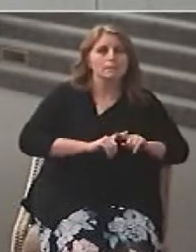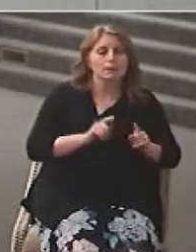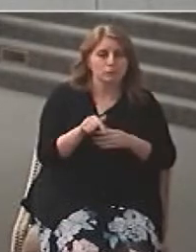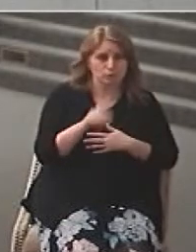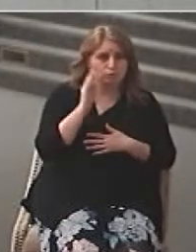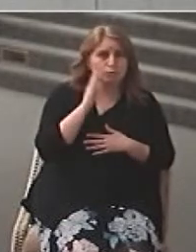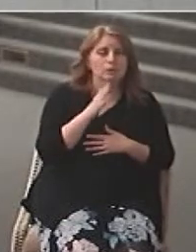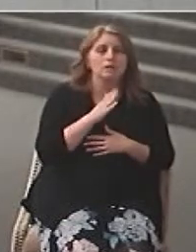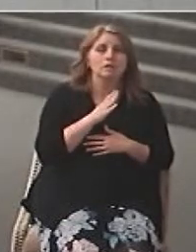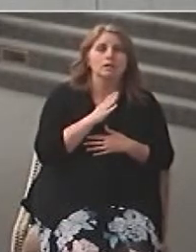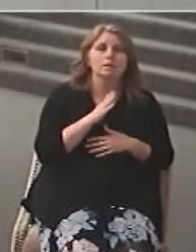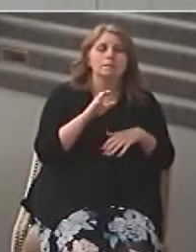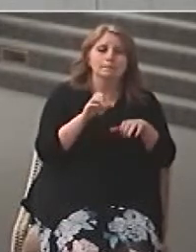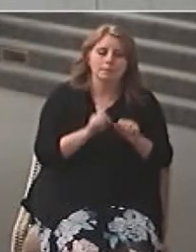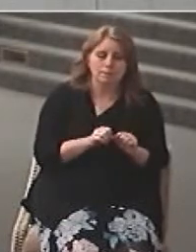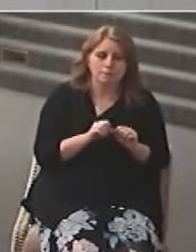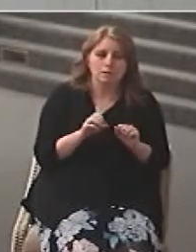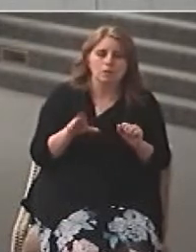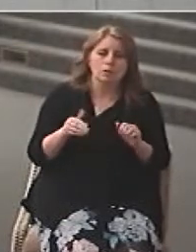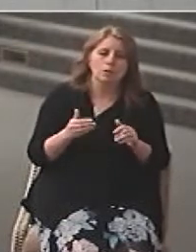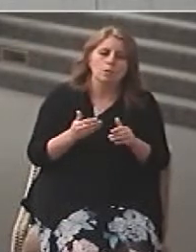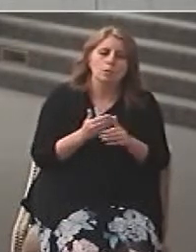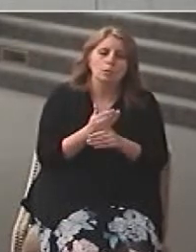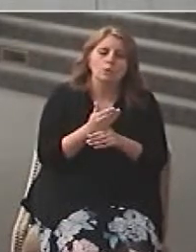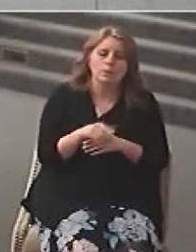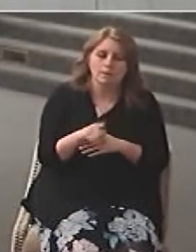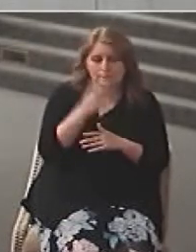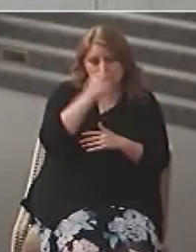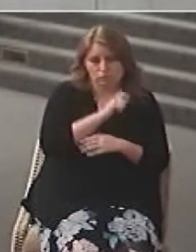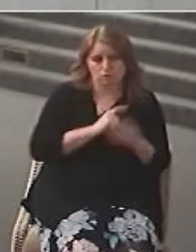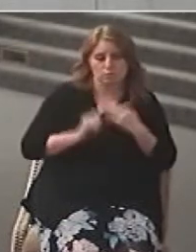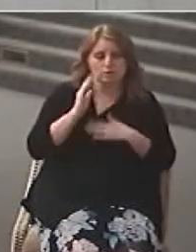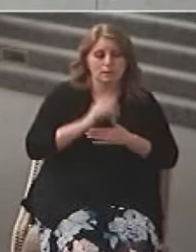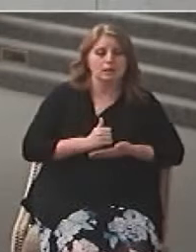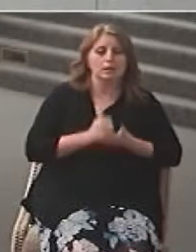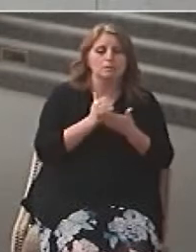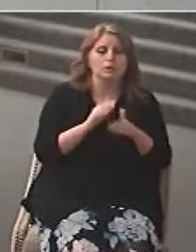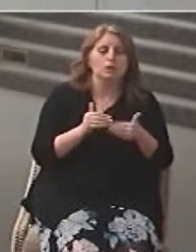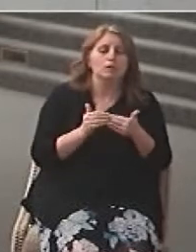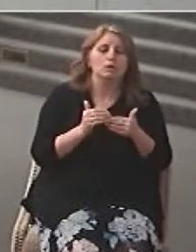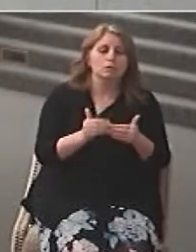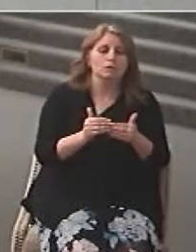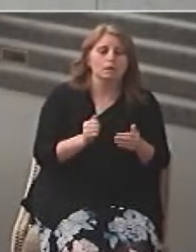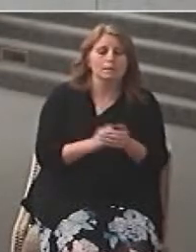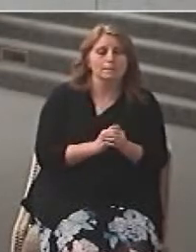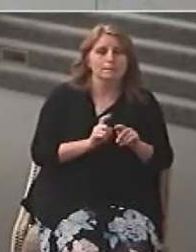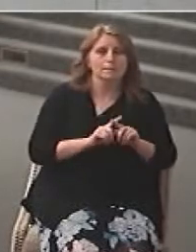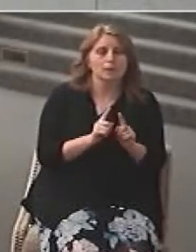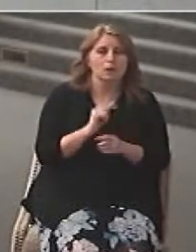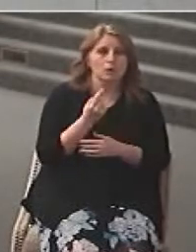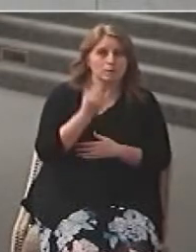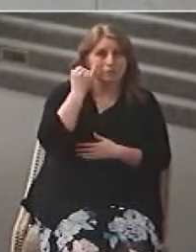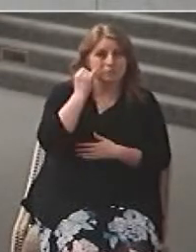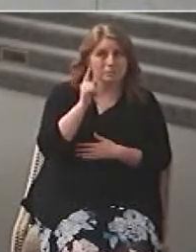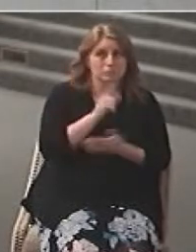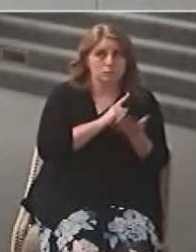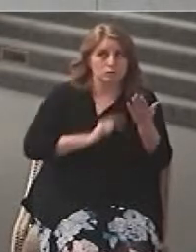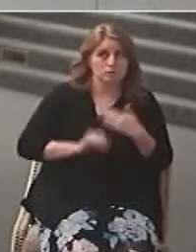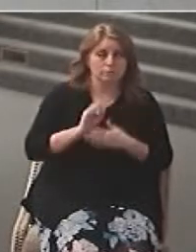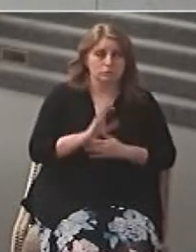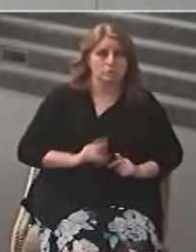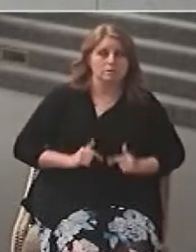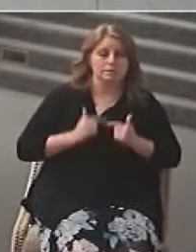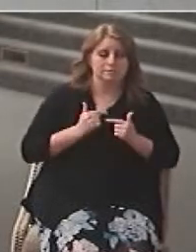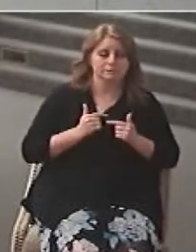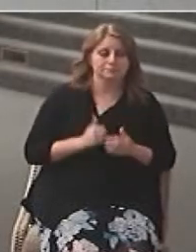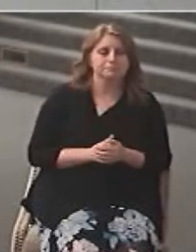will be able to get through them because the Lord will help you along the way, but only if He's the Lord of your life.